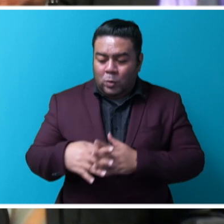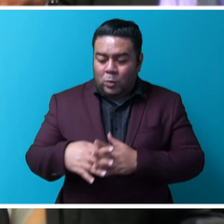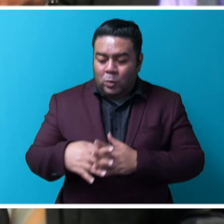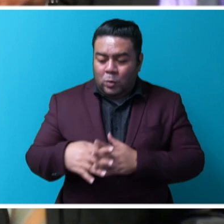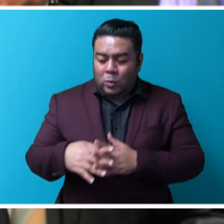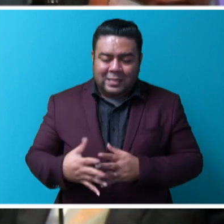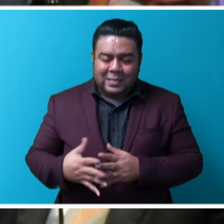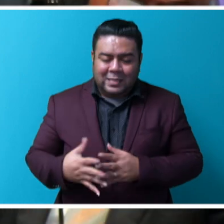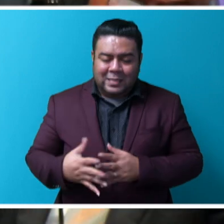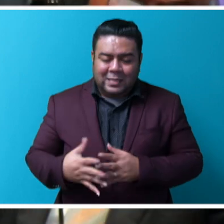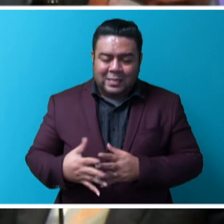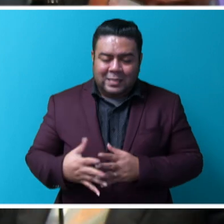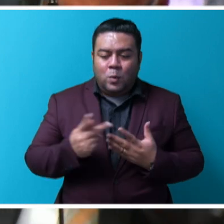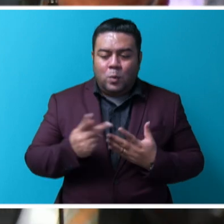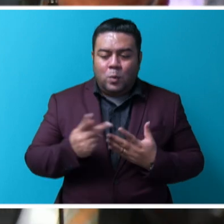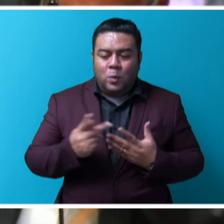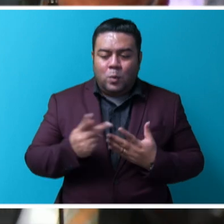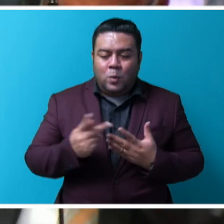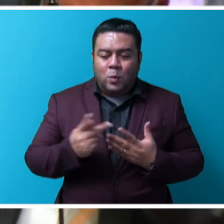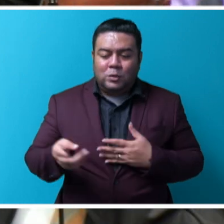unit, which will support the